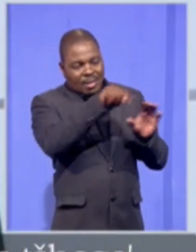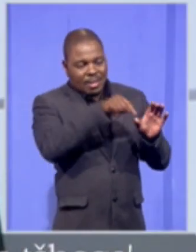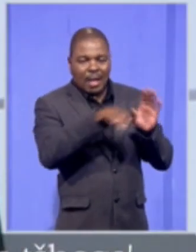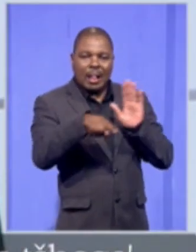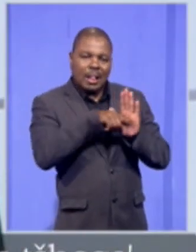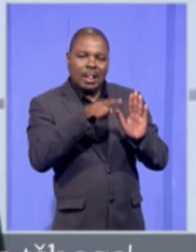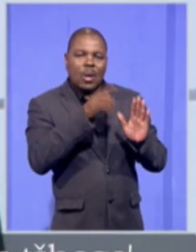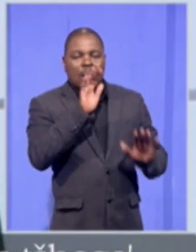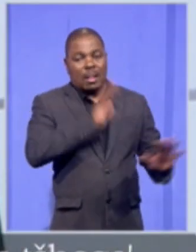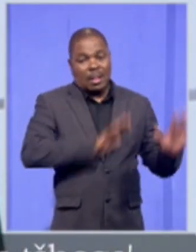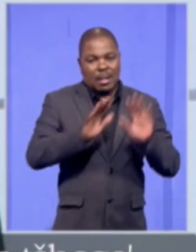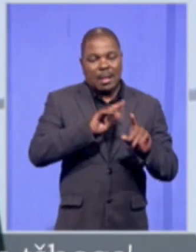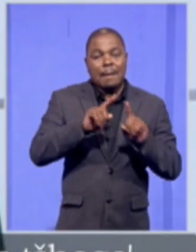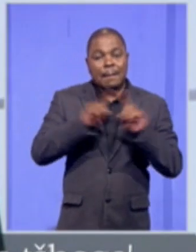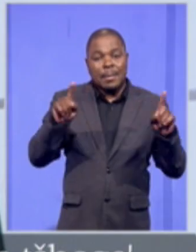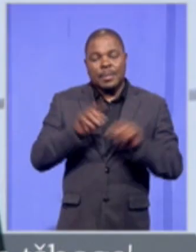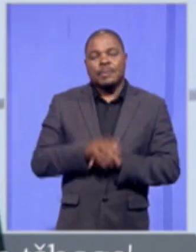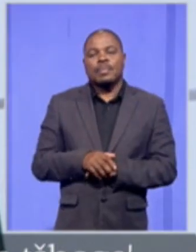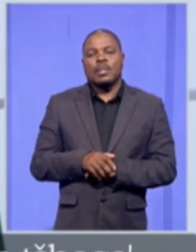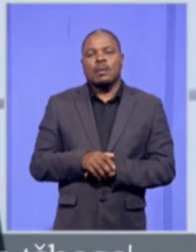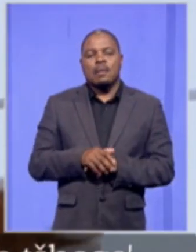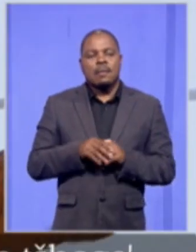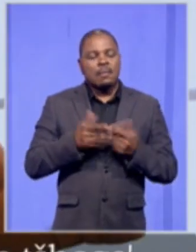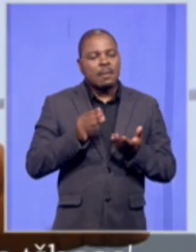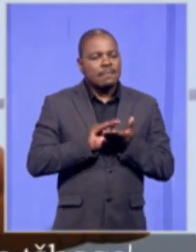Now, how is the funding conducted?